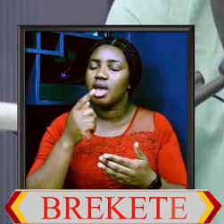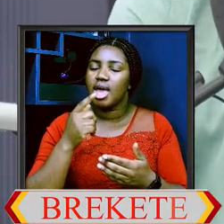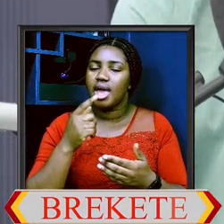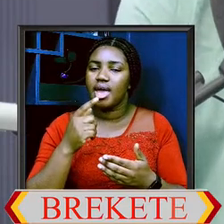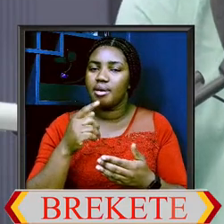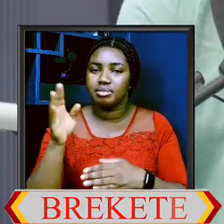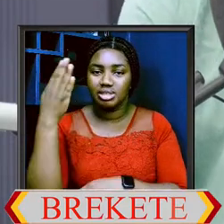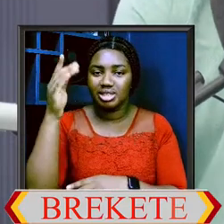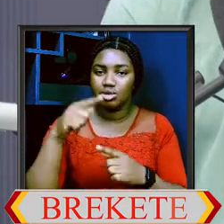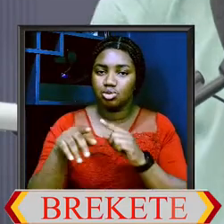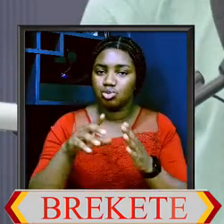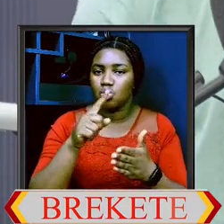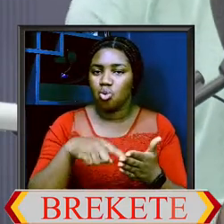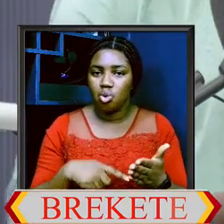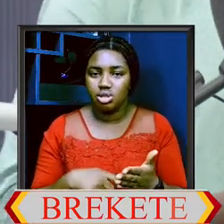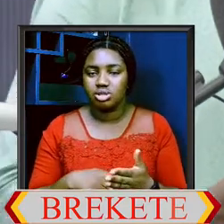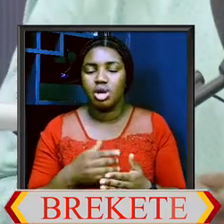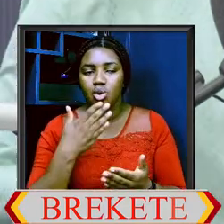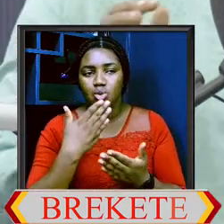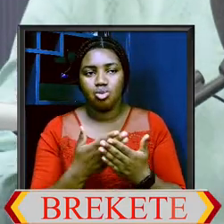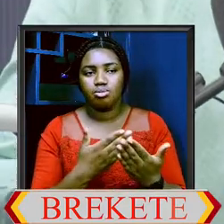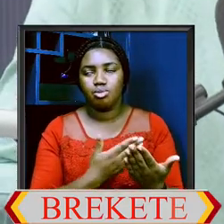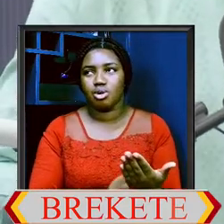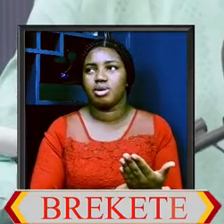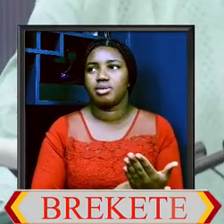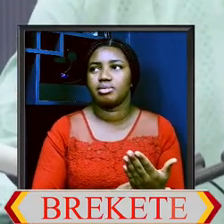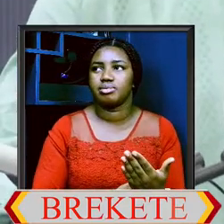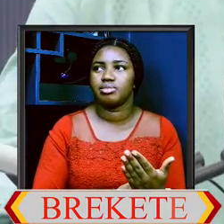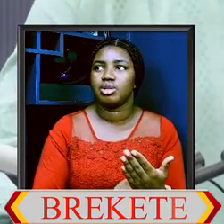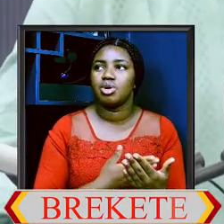we continue to hello good